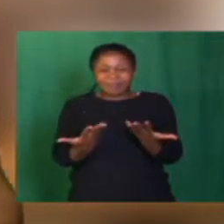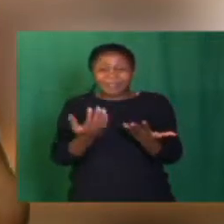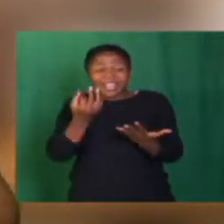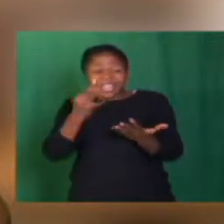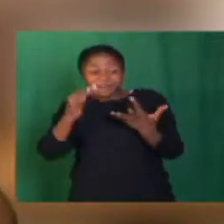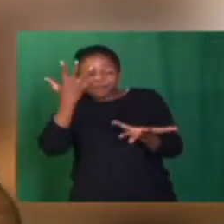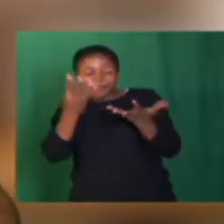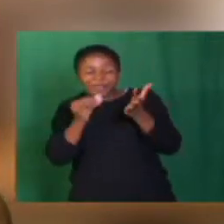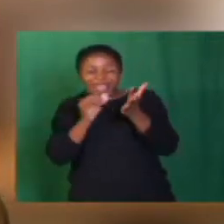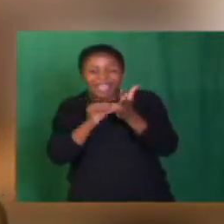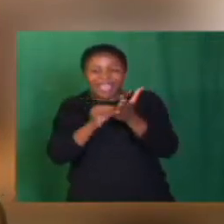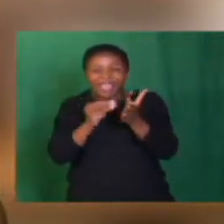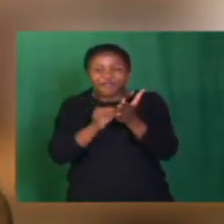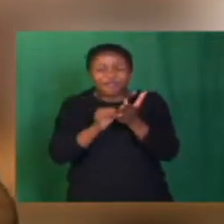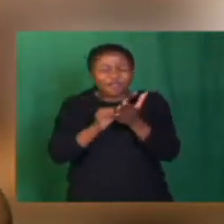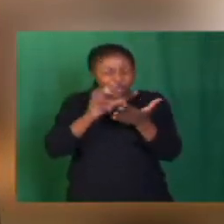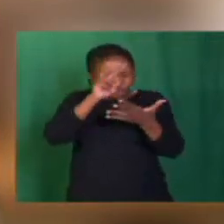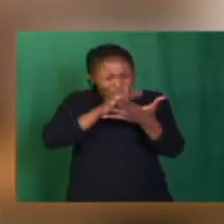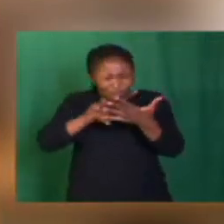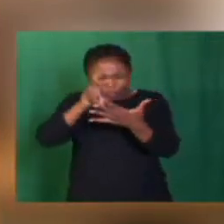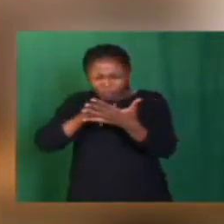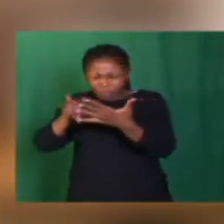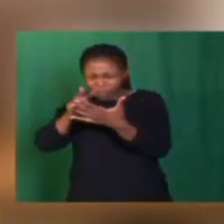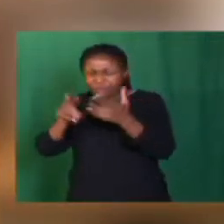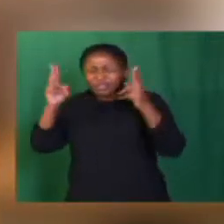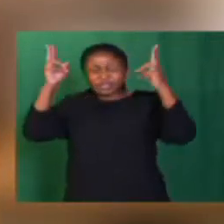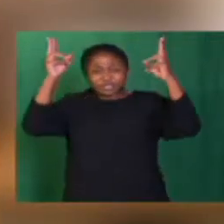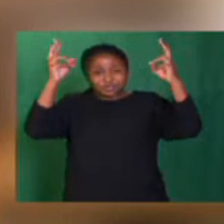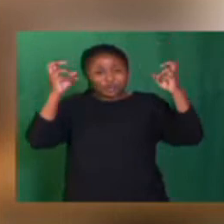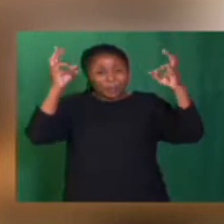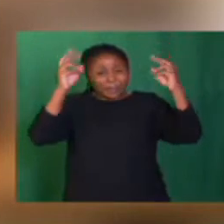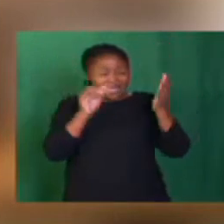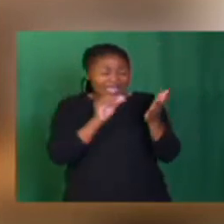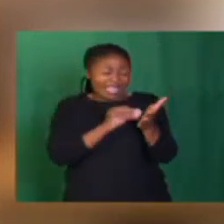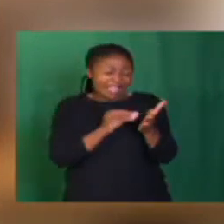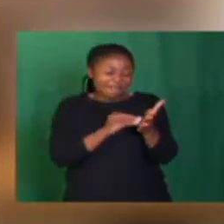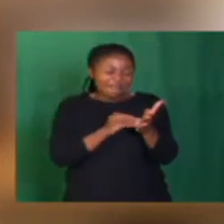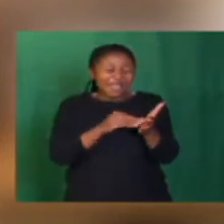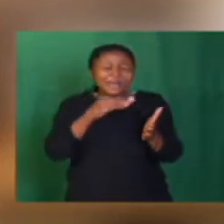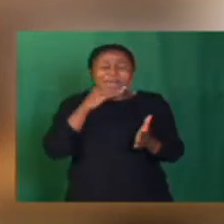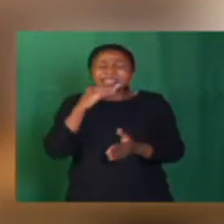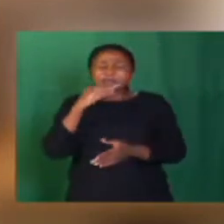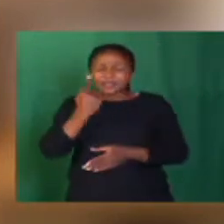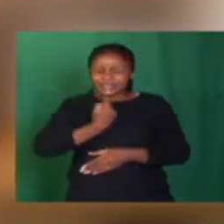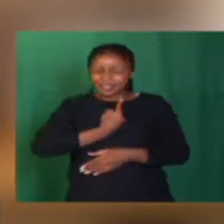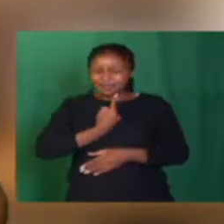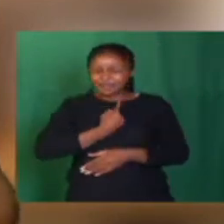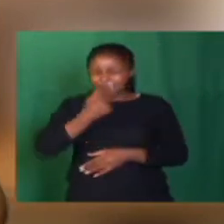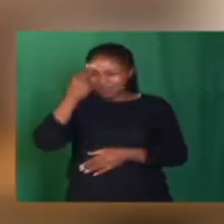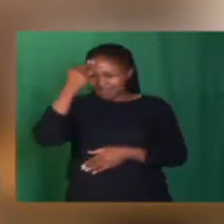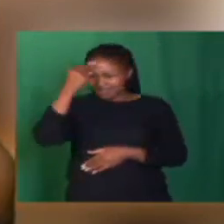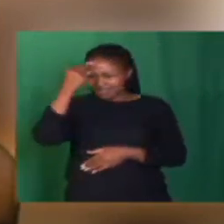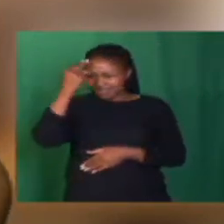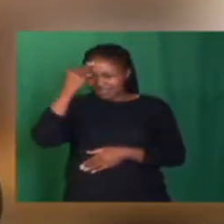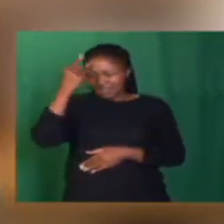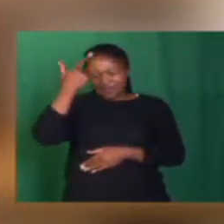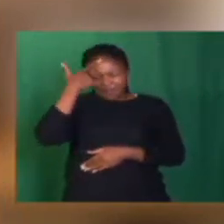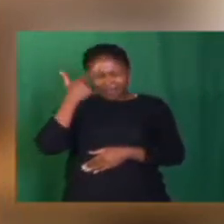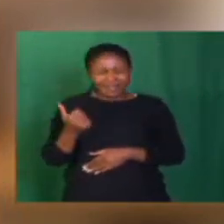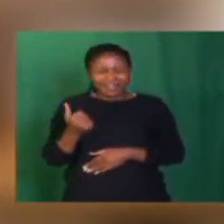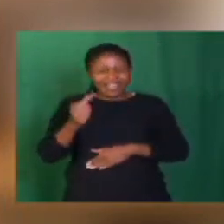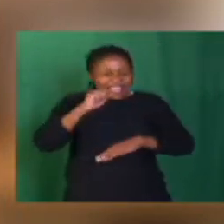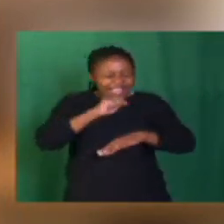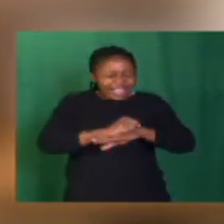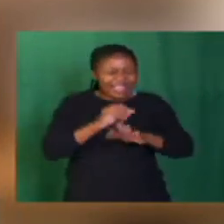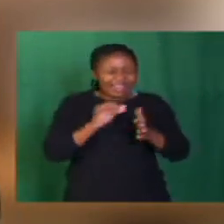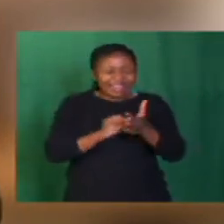topic. It is when you find yourself that you have used the topic at length. And in that way, you are able to be a bit confident when